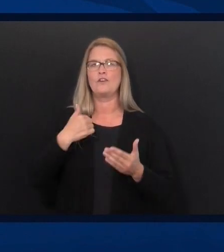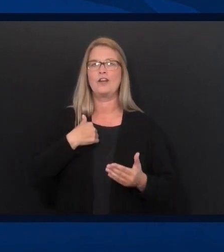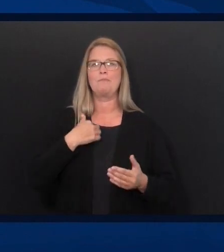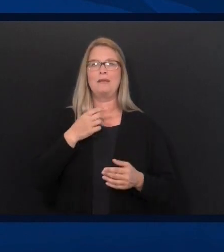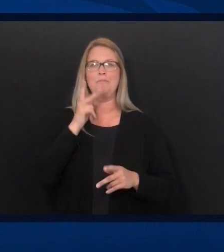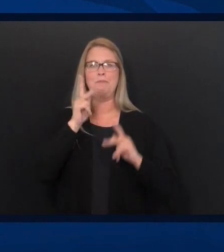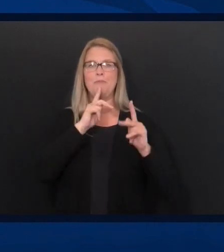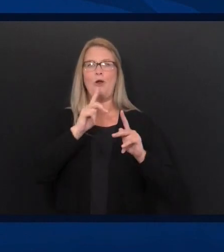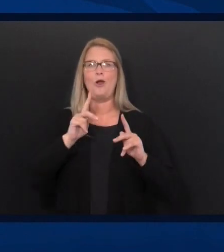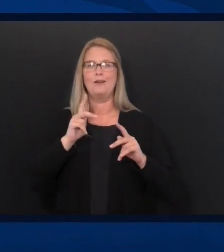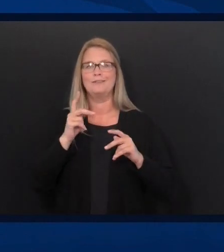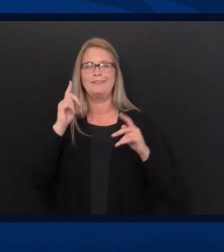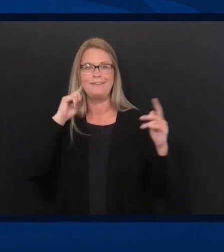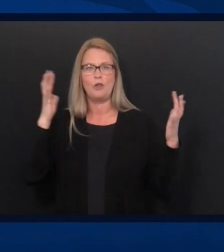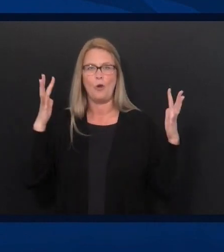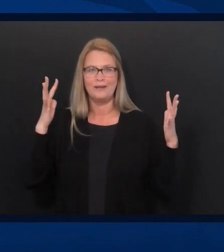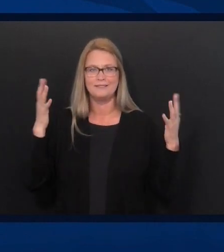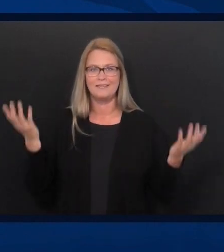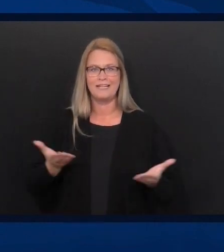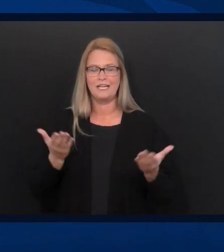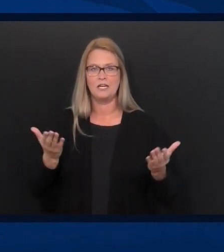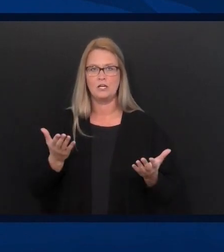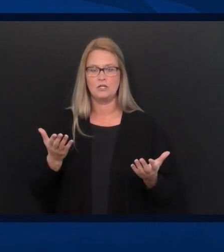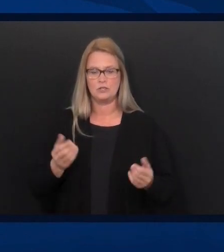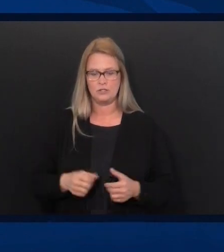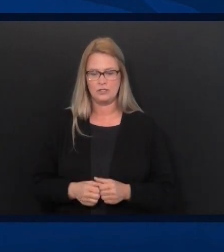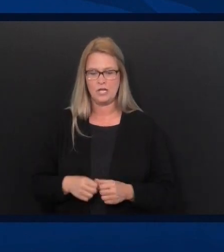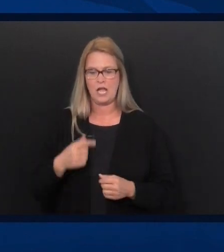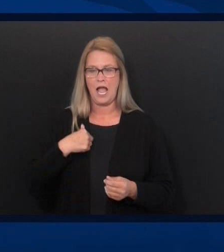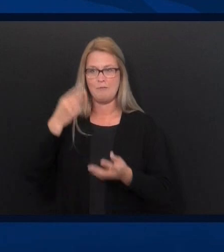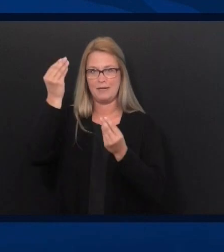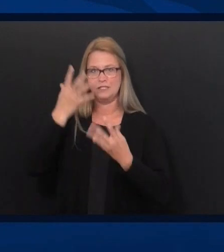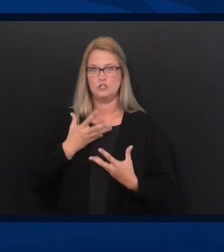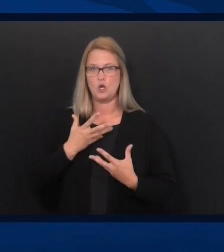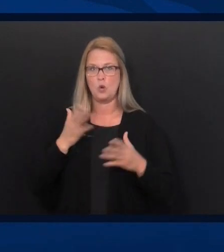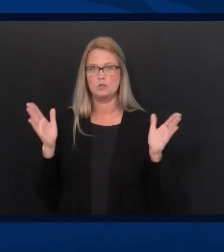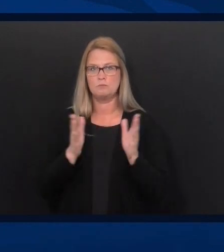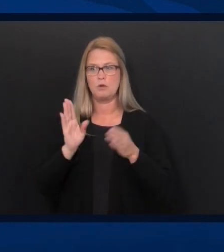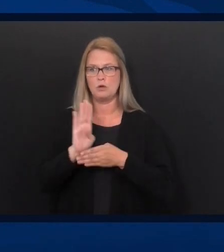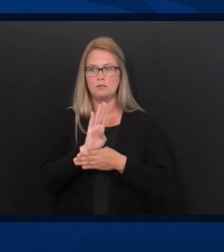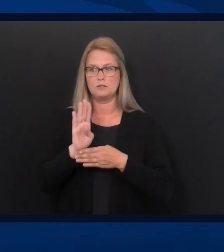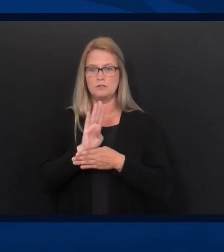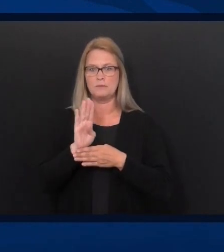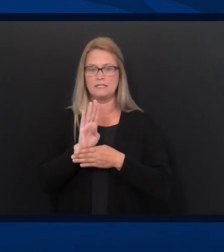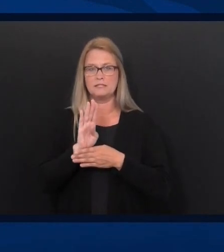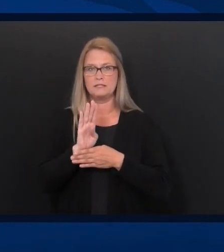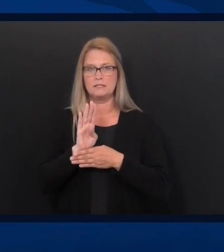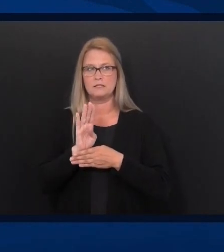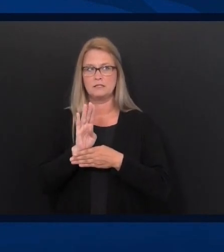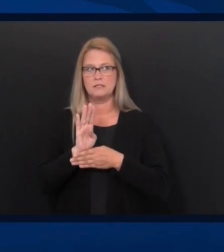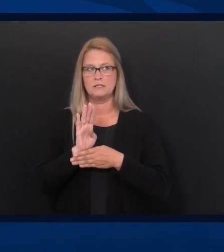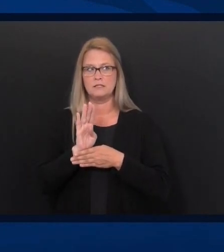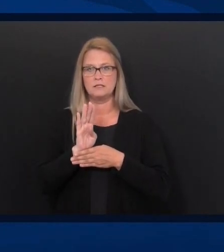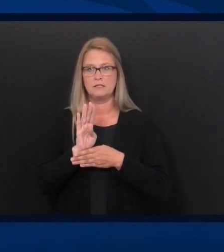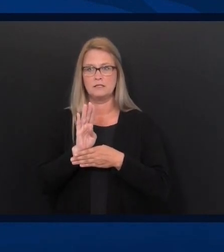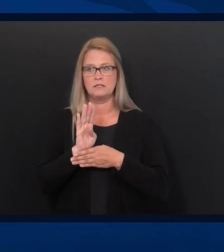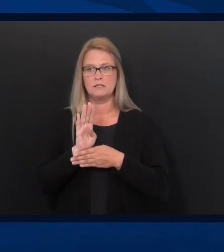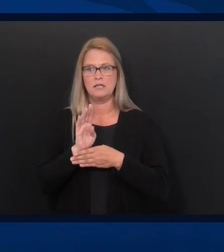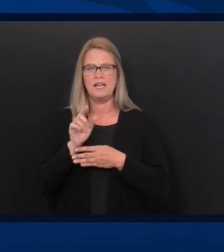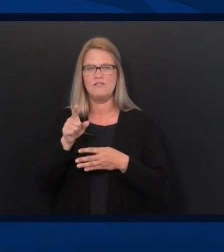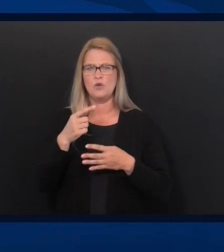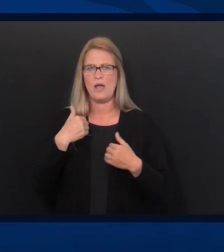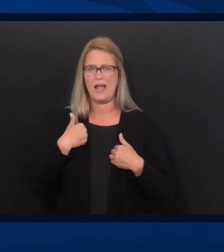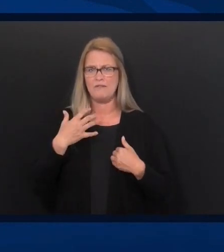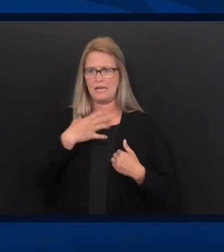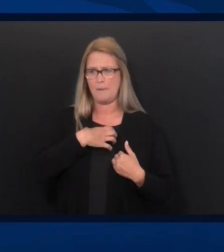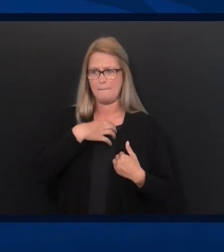Capitol, I'm being told by many small businesses that their insurance companies are denying their claims. So is there anything you can